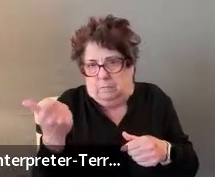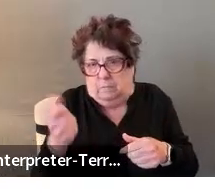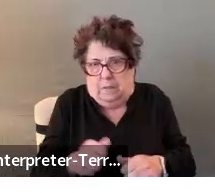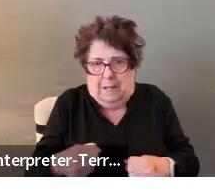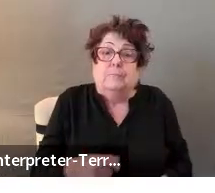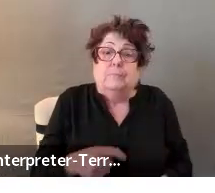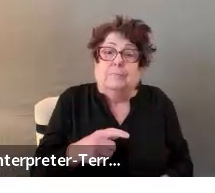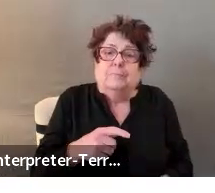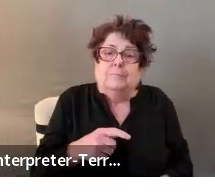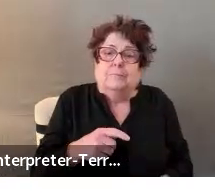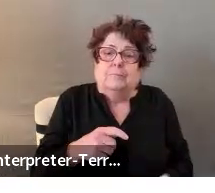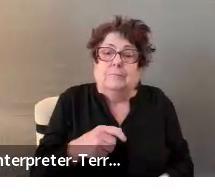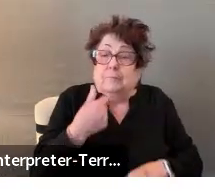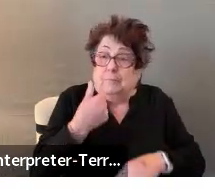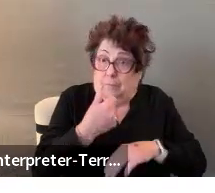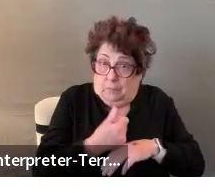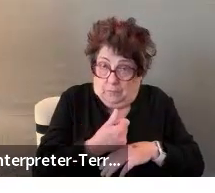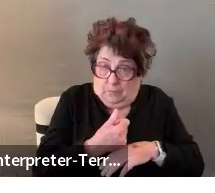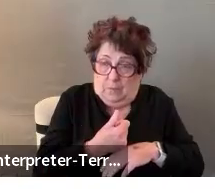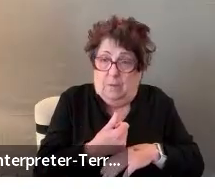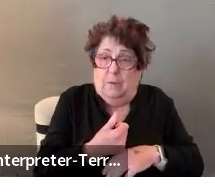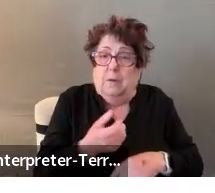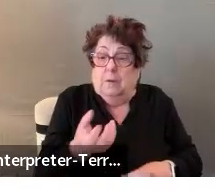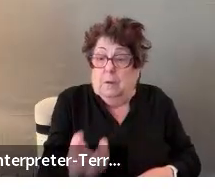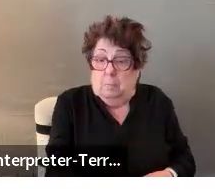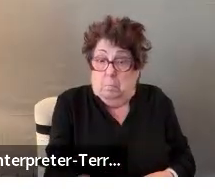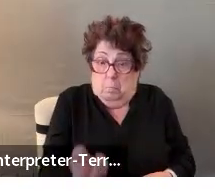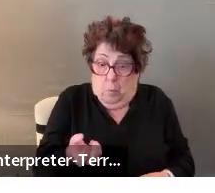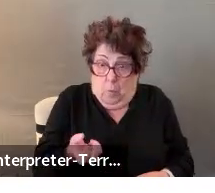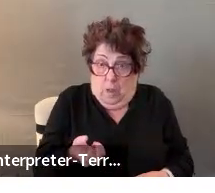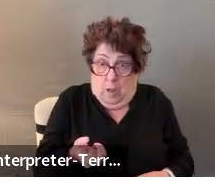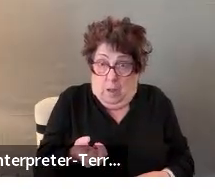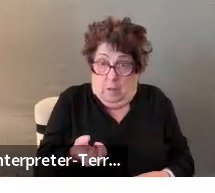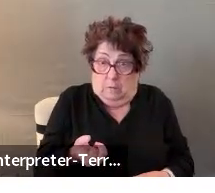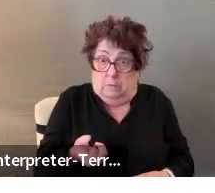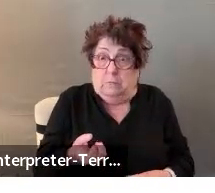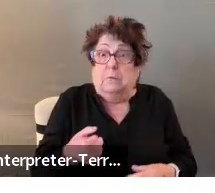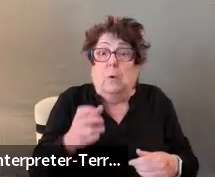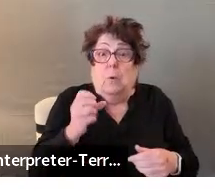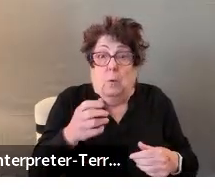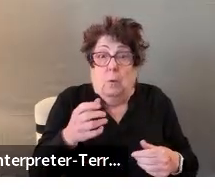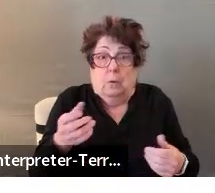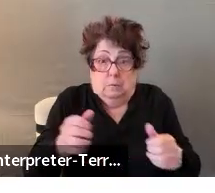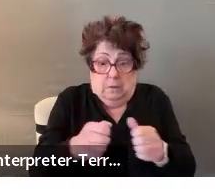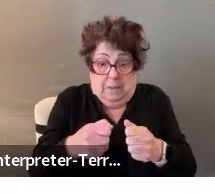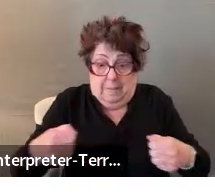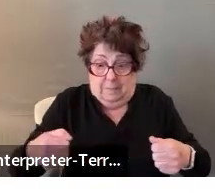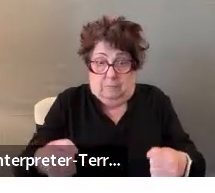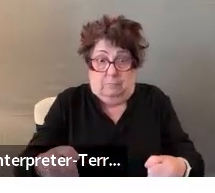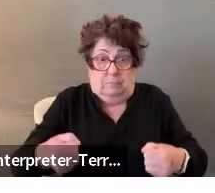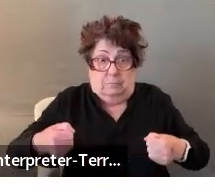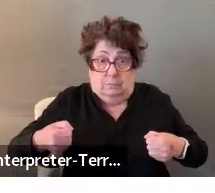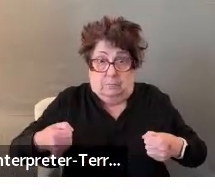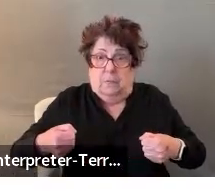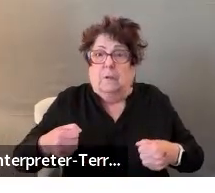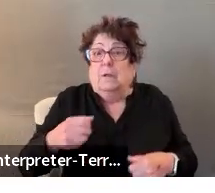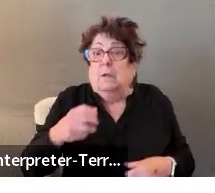Install pull-out cabinets, drawers, or shelves to bring contents closer to the user.